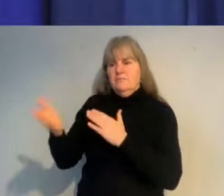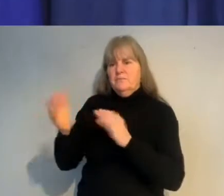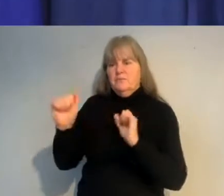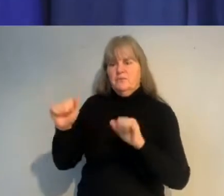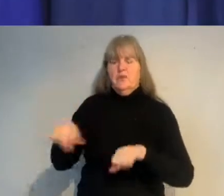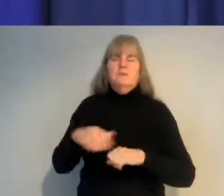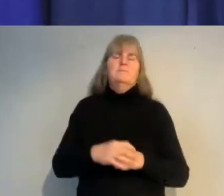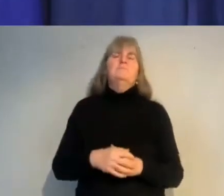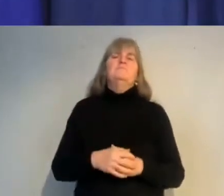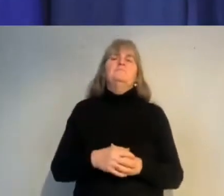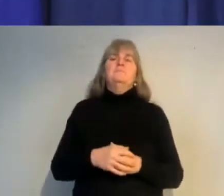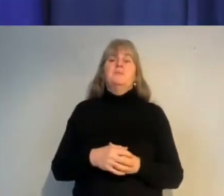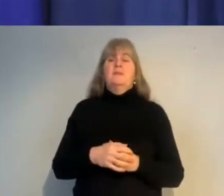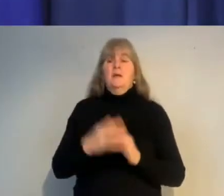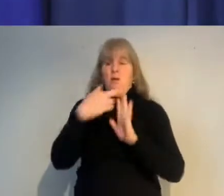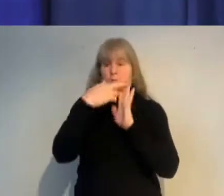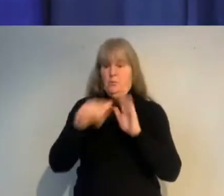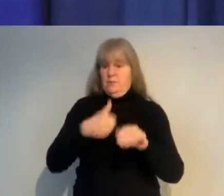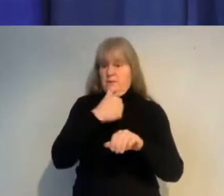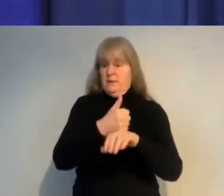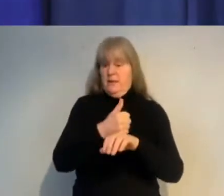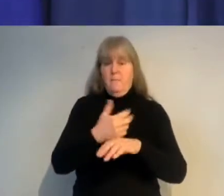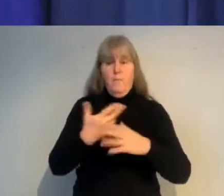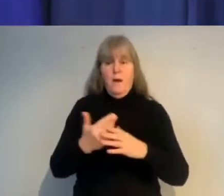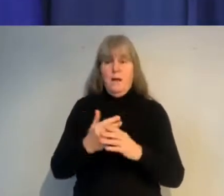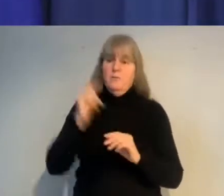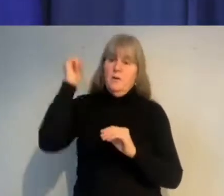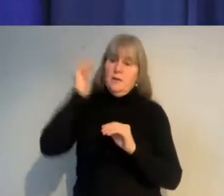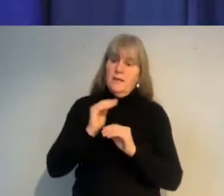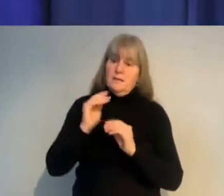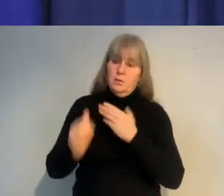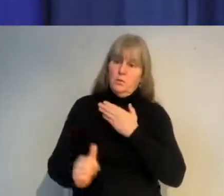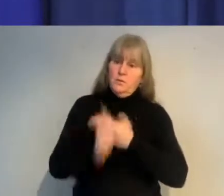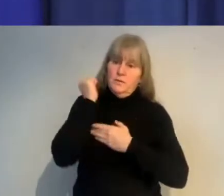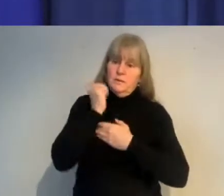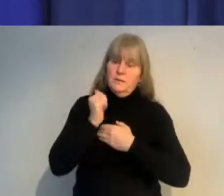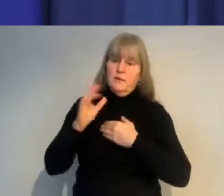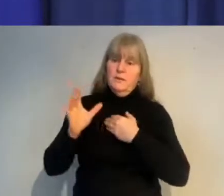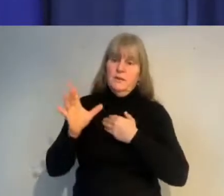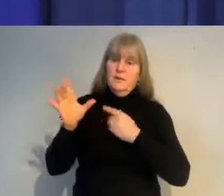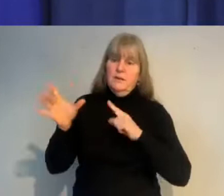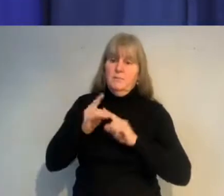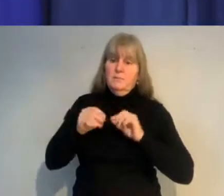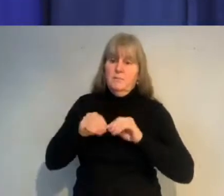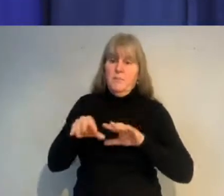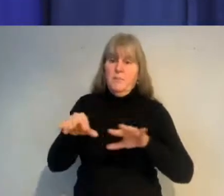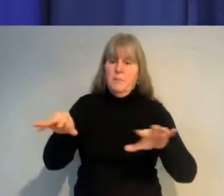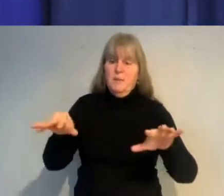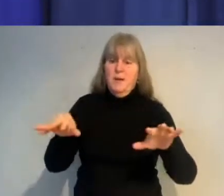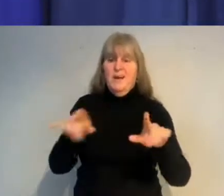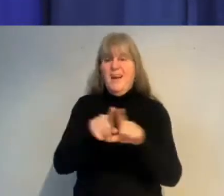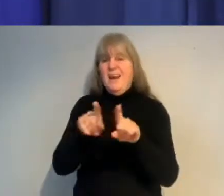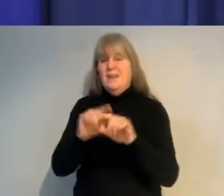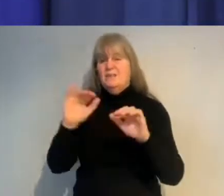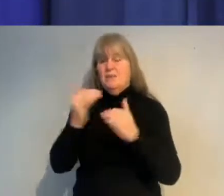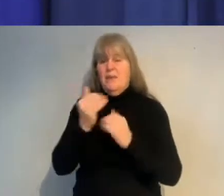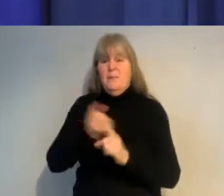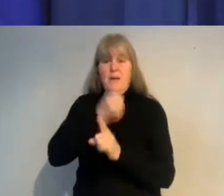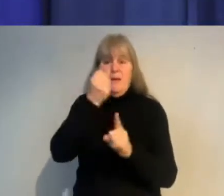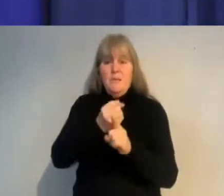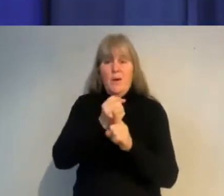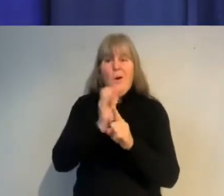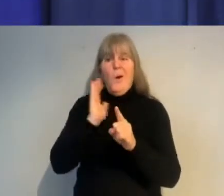These measures are being introduced to reduce the risk of transmission of COVID-19 and limit impact on our